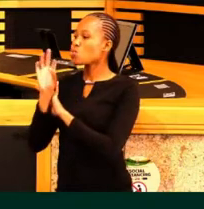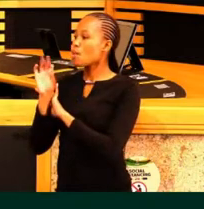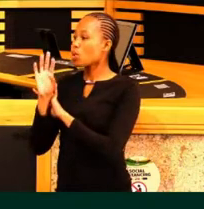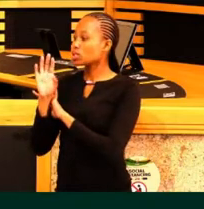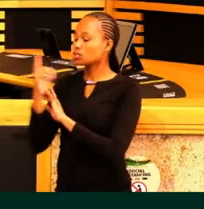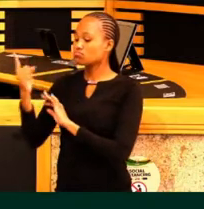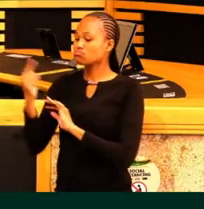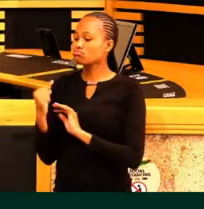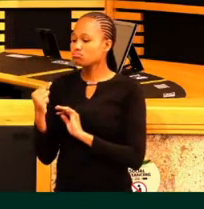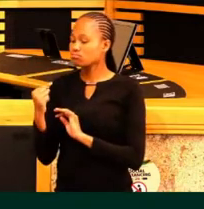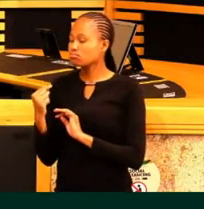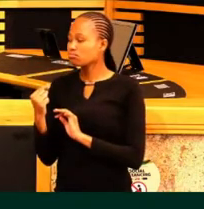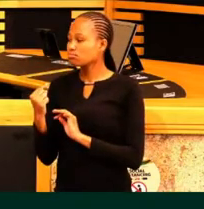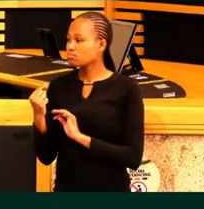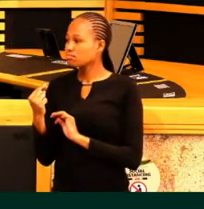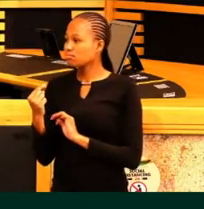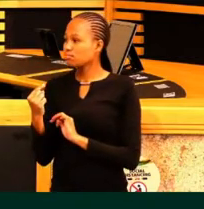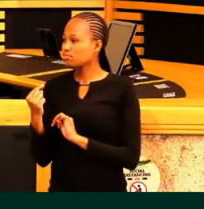yo